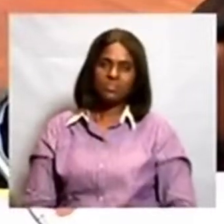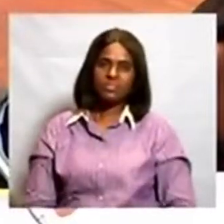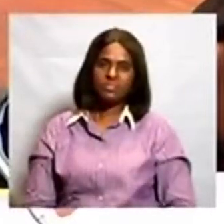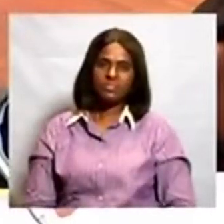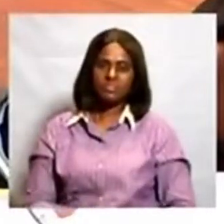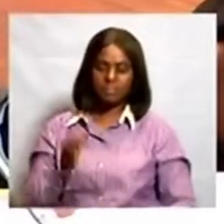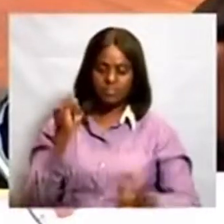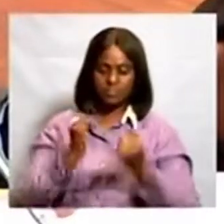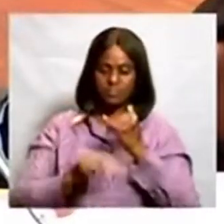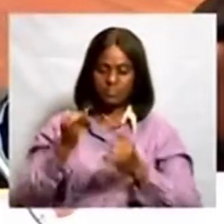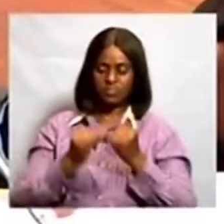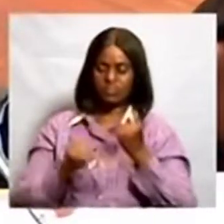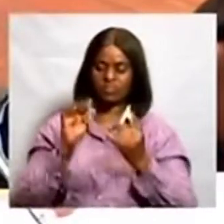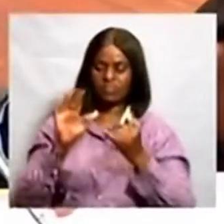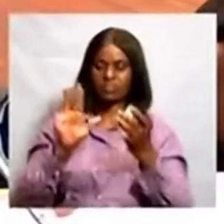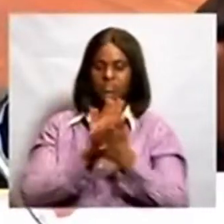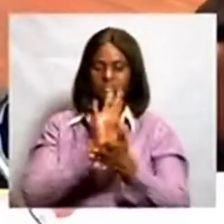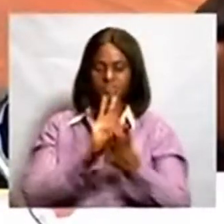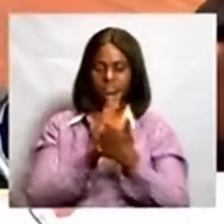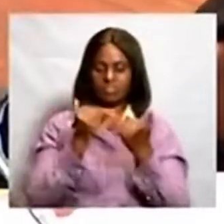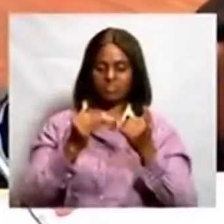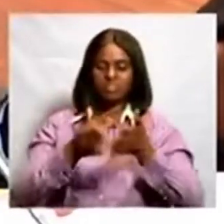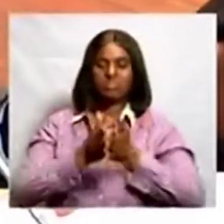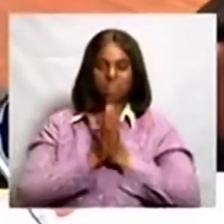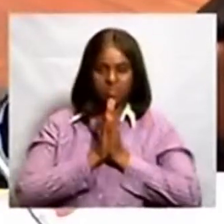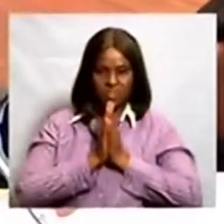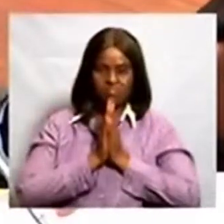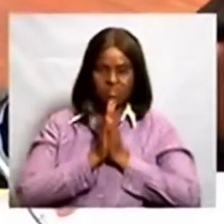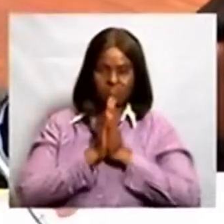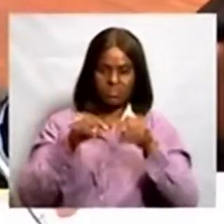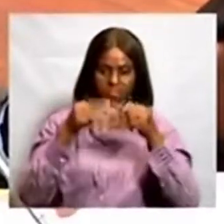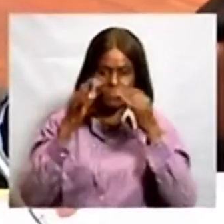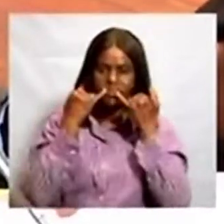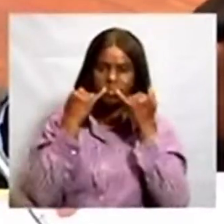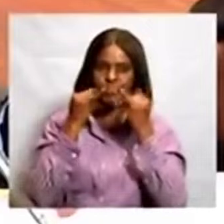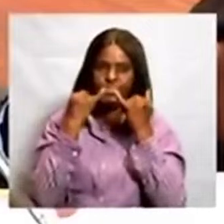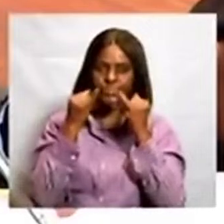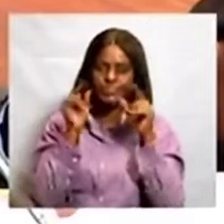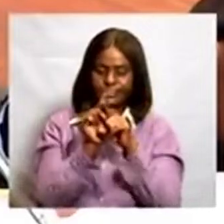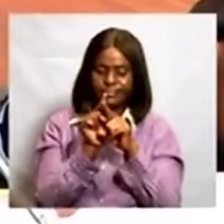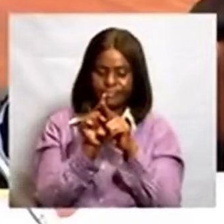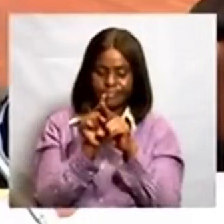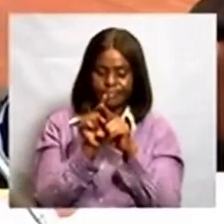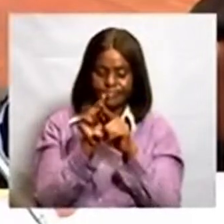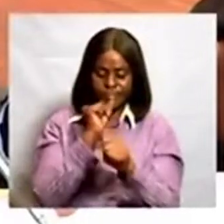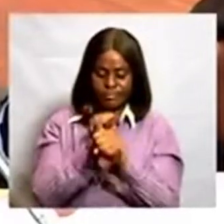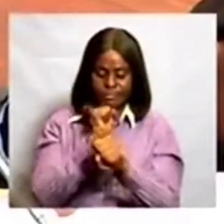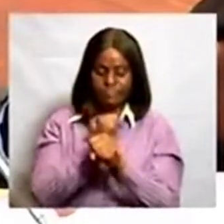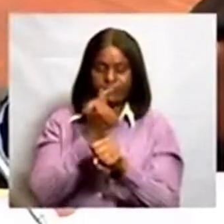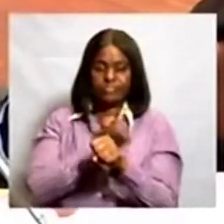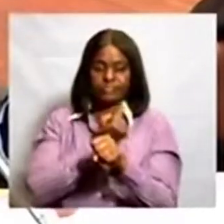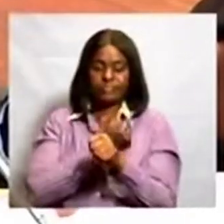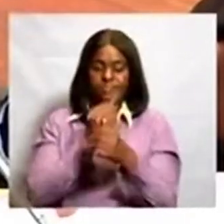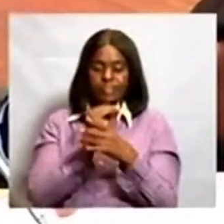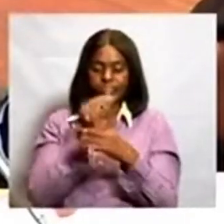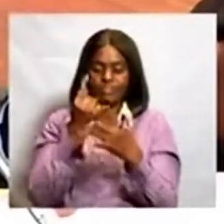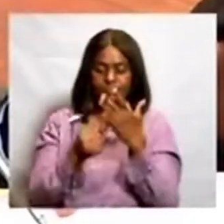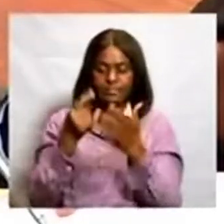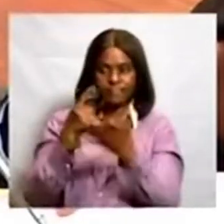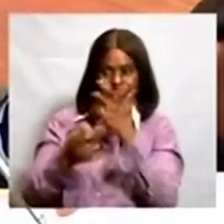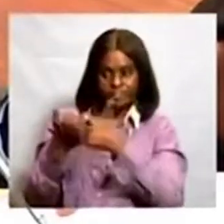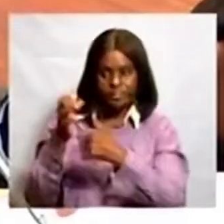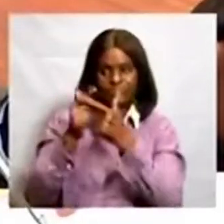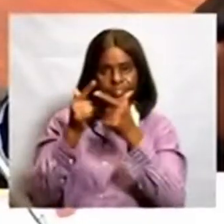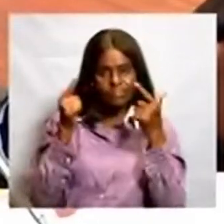And then lastly, your template, you are asking these people to give information. Did you do it alone or you consulted